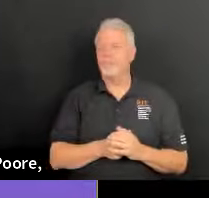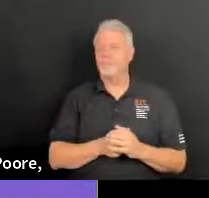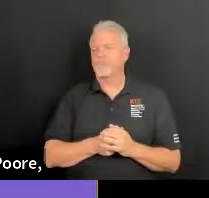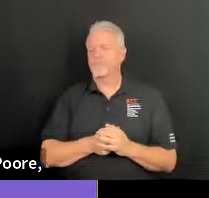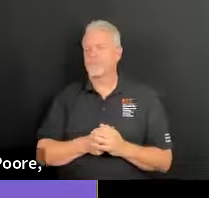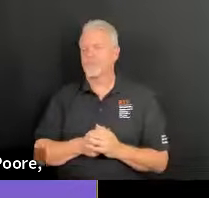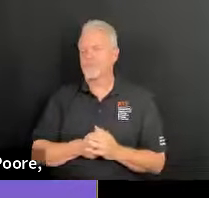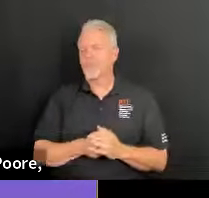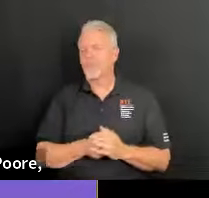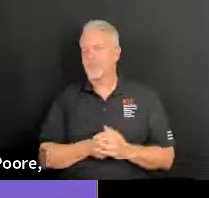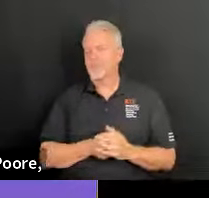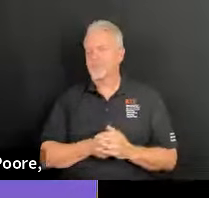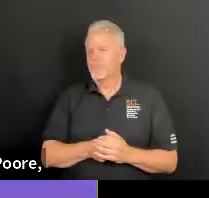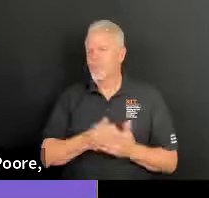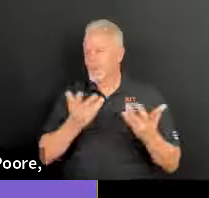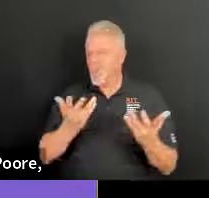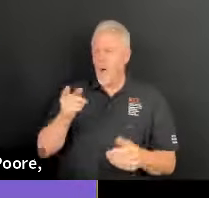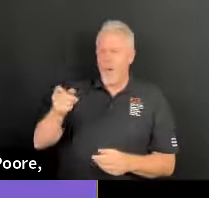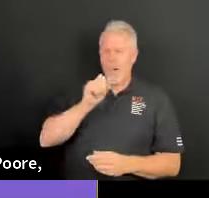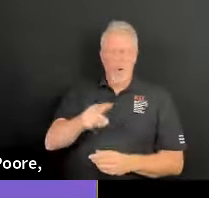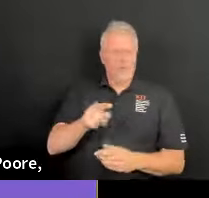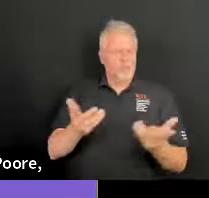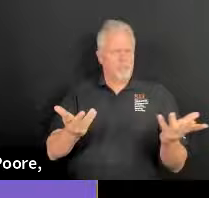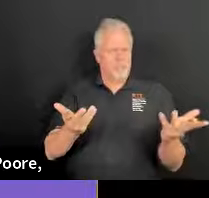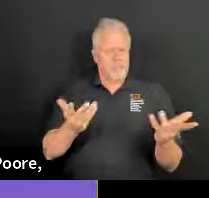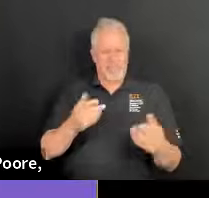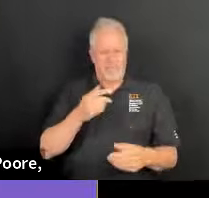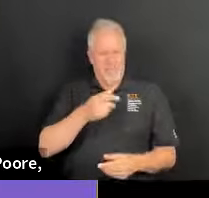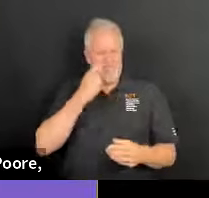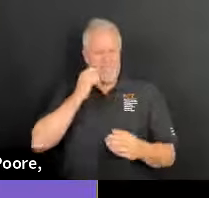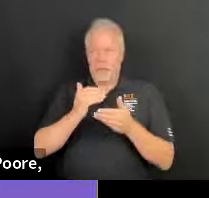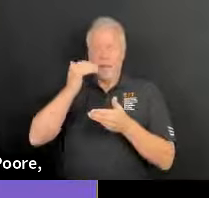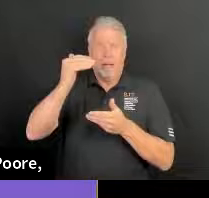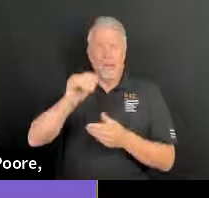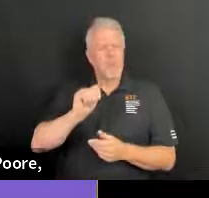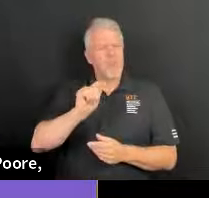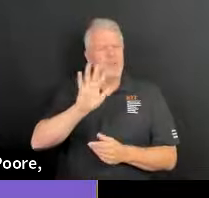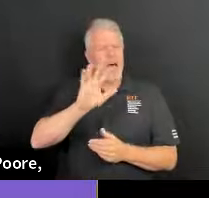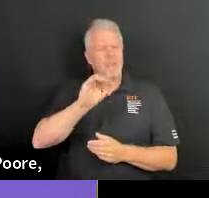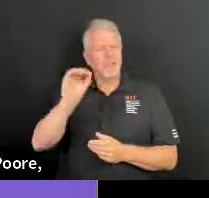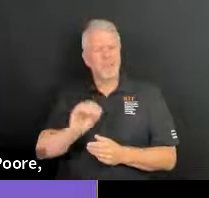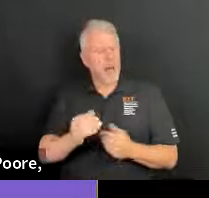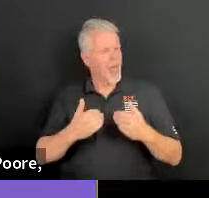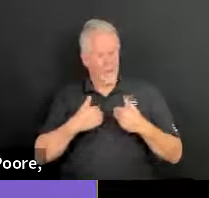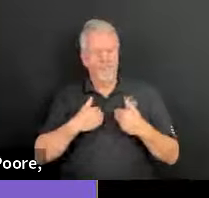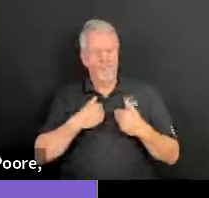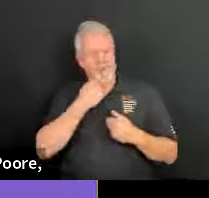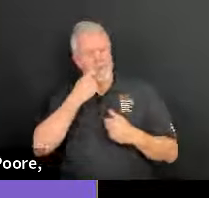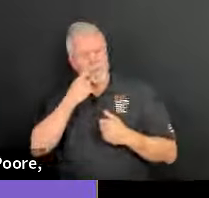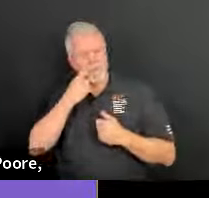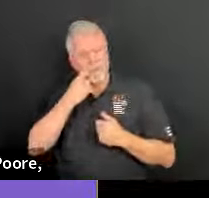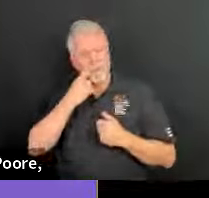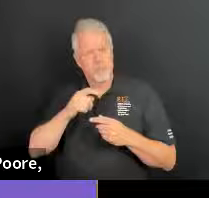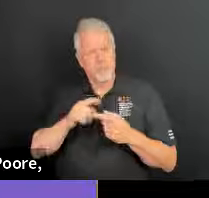4 inpatient services for them. There used to be more in the past, but again, there has been